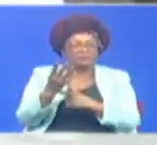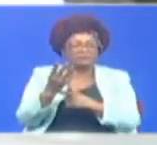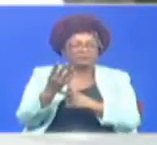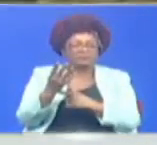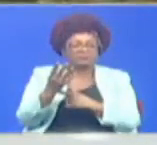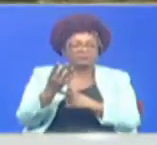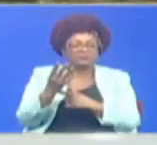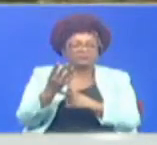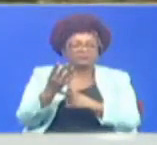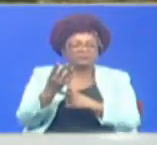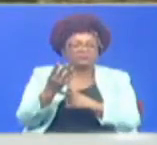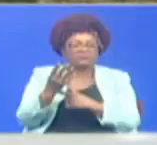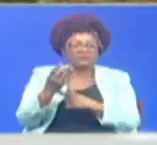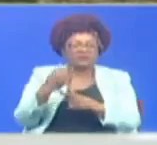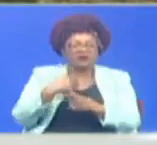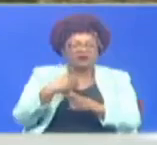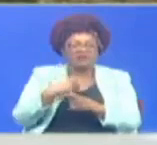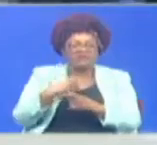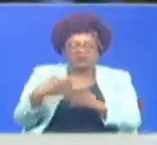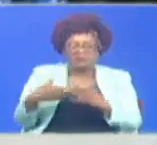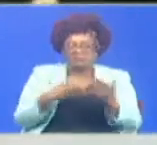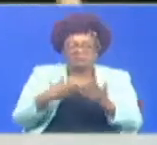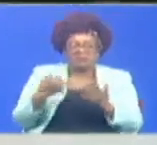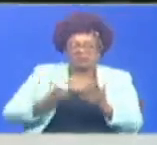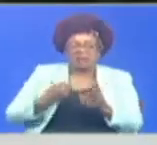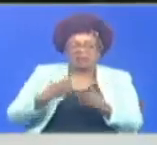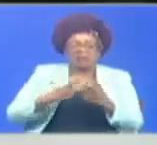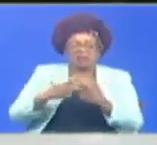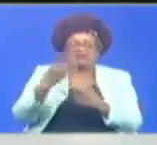He's left behind a four-year-old baby girl.